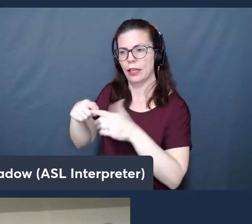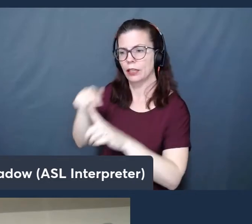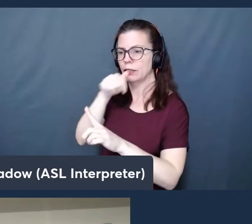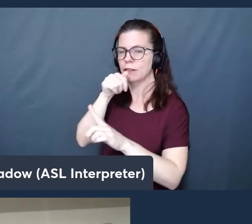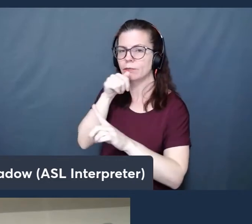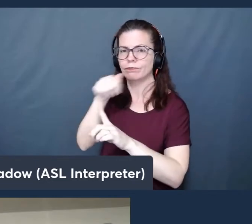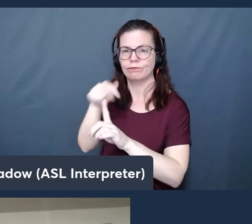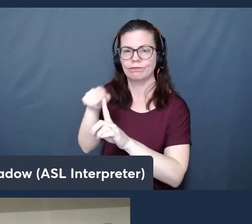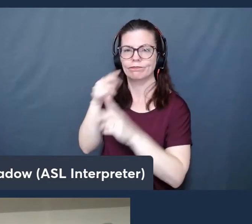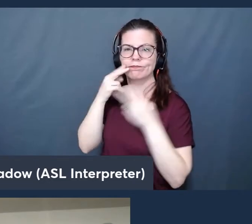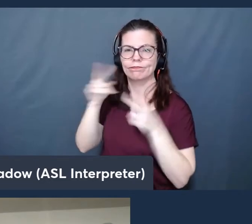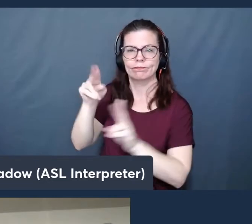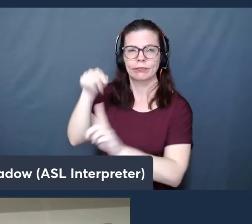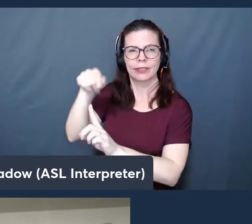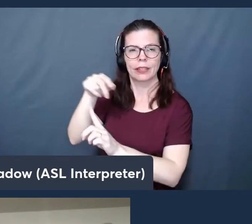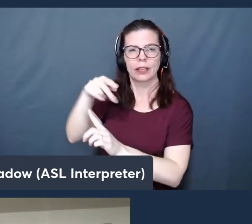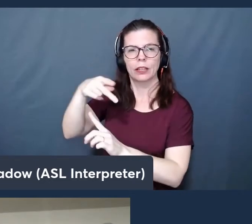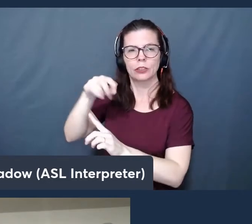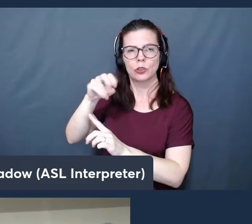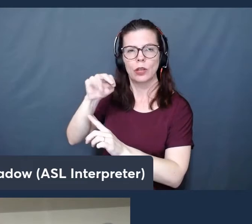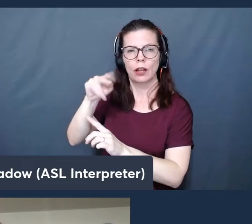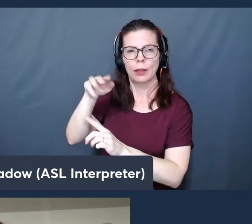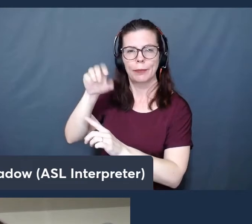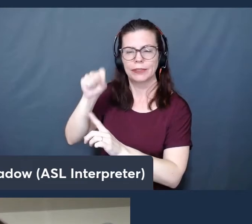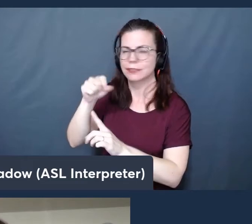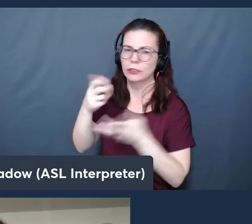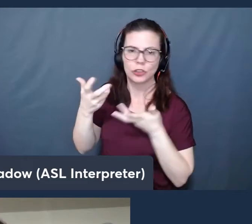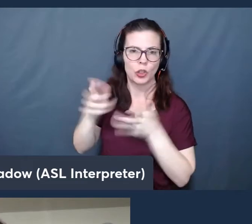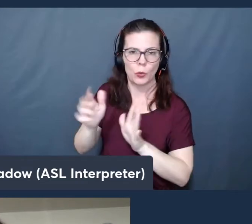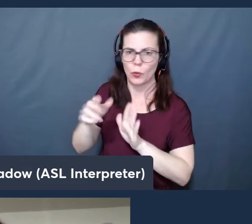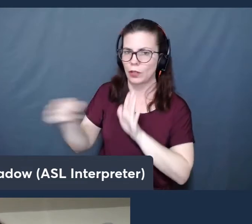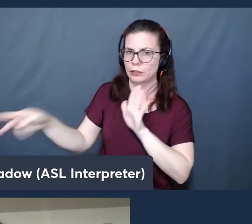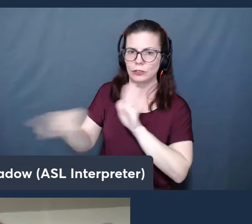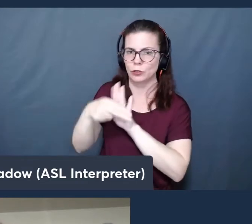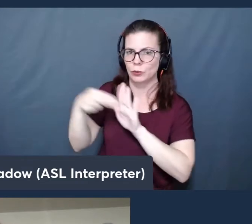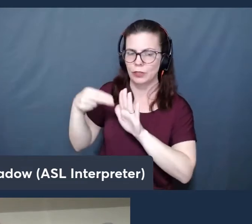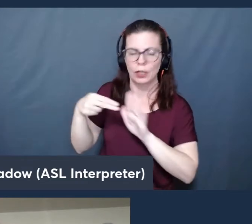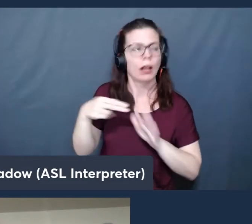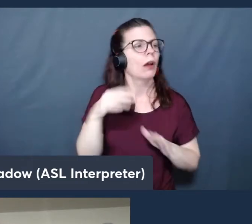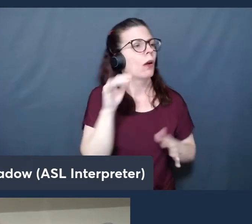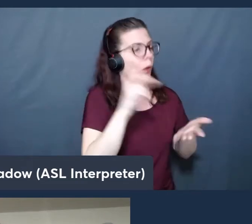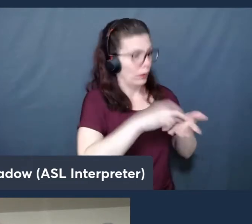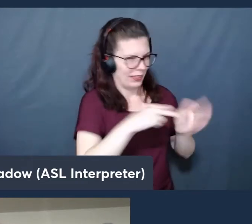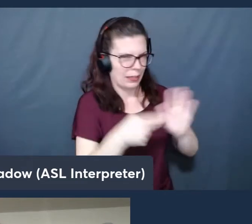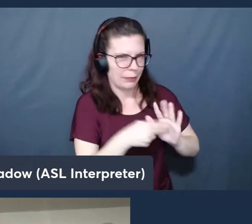and of course. that data should never be re-identified. Okay, so this means like